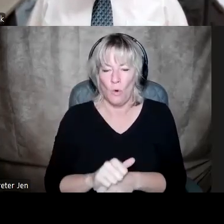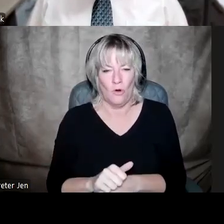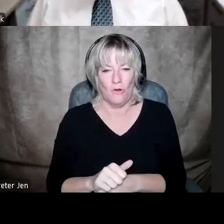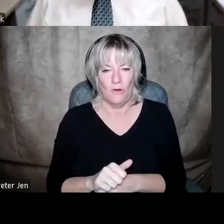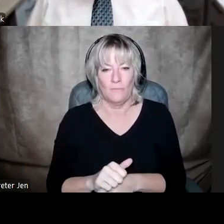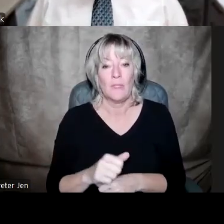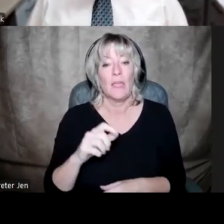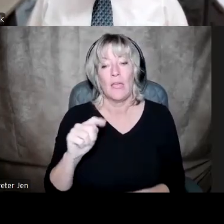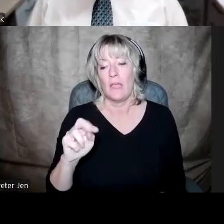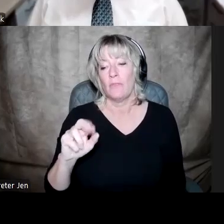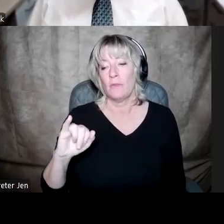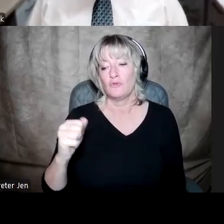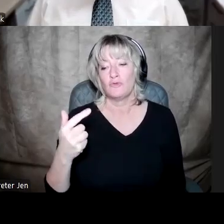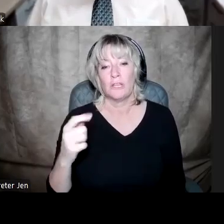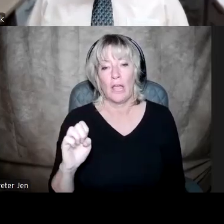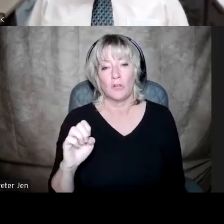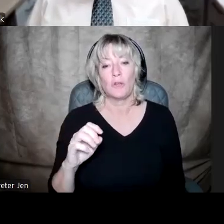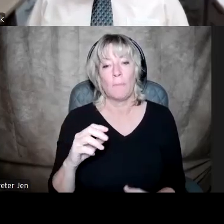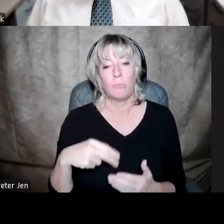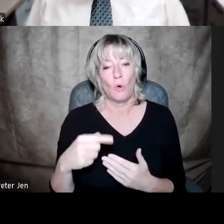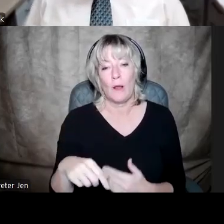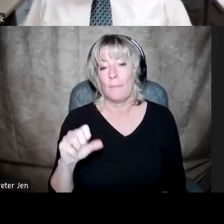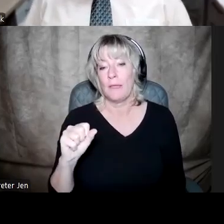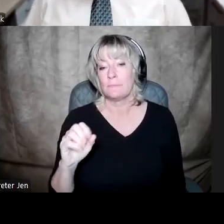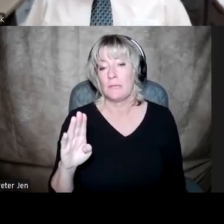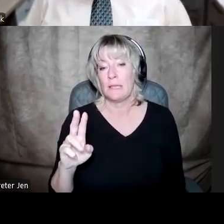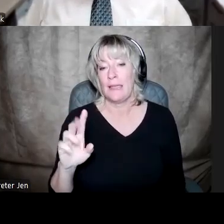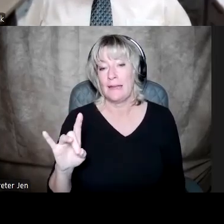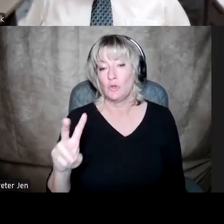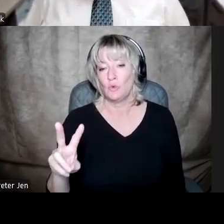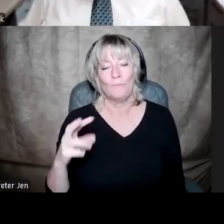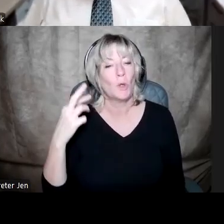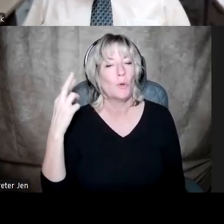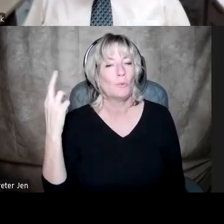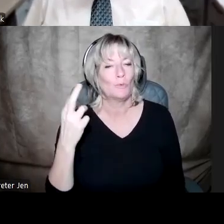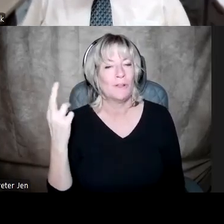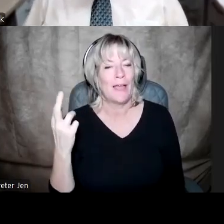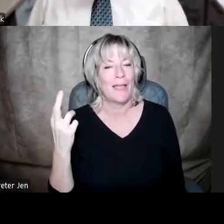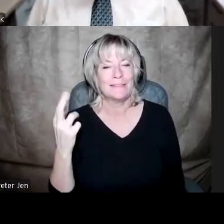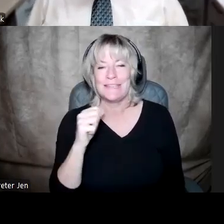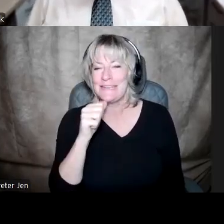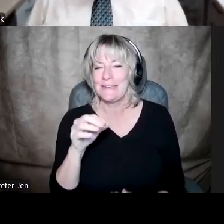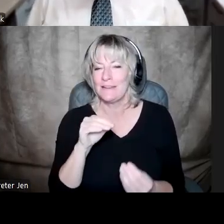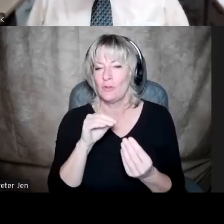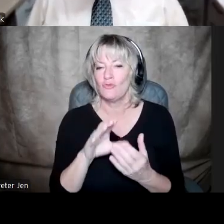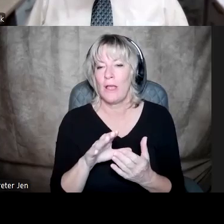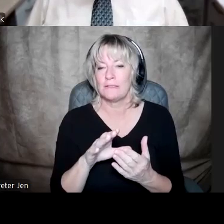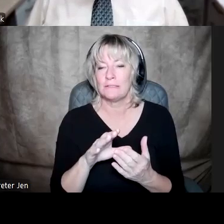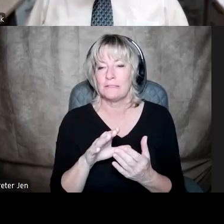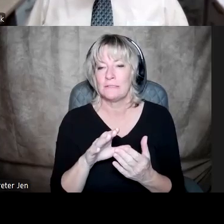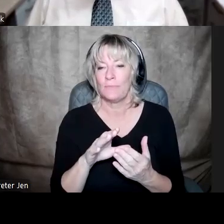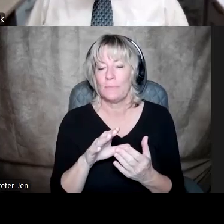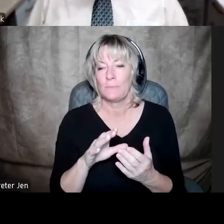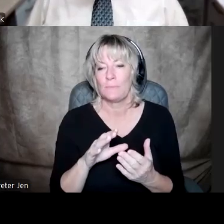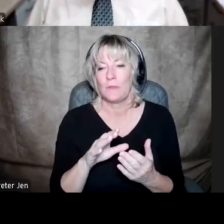our triage program, SB 82, we realized that it really wasn't addressing the boarding